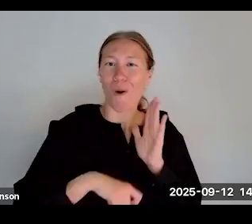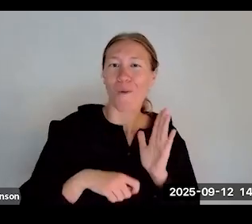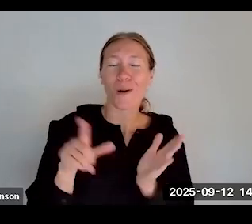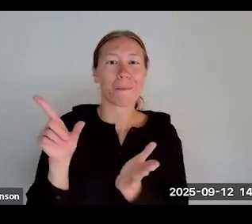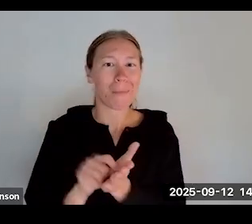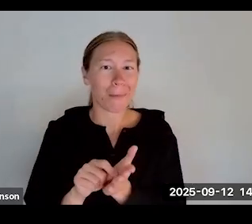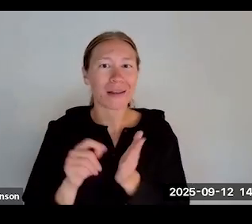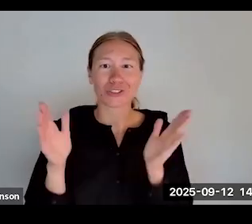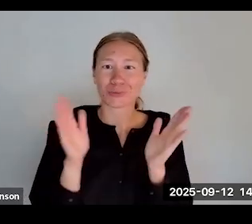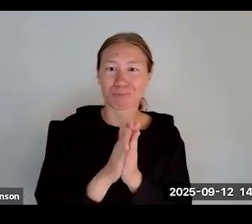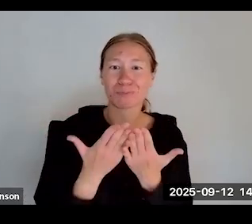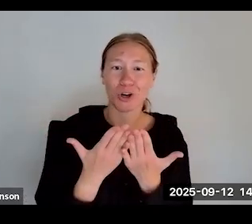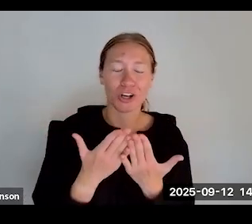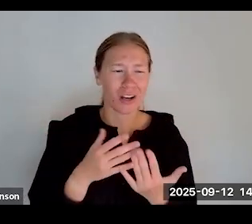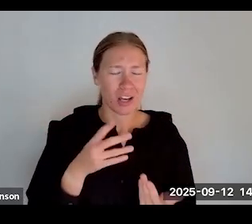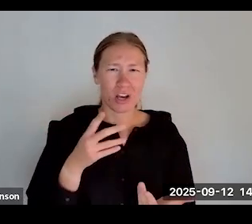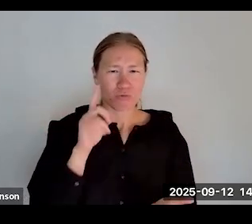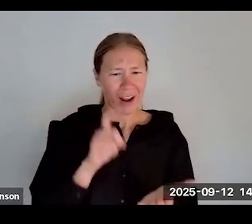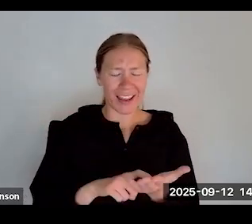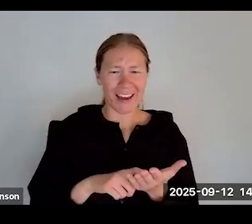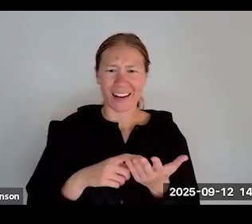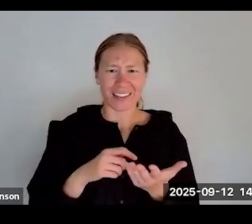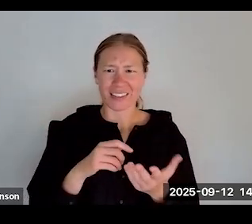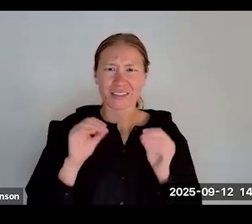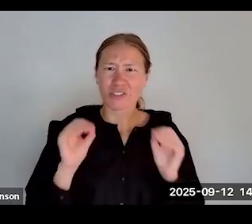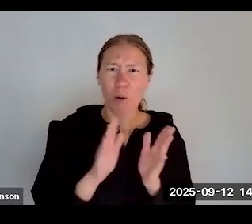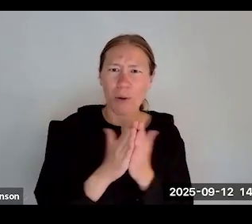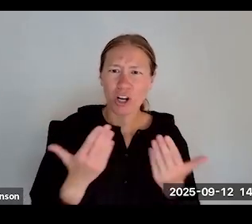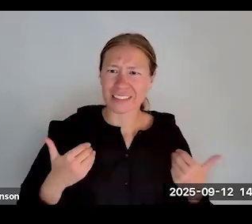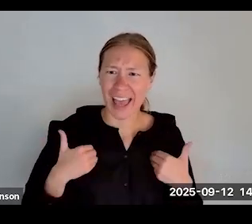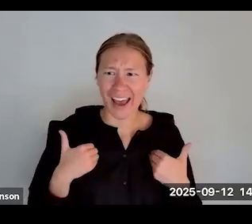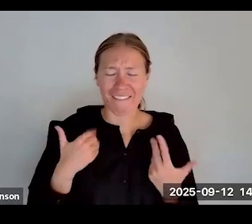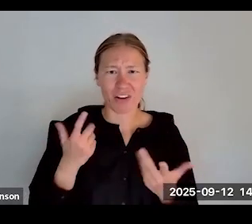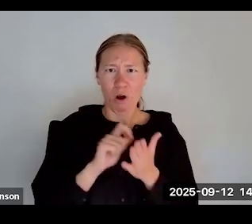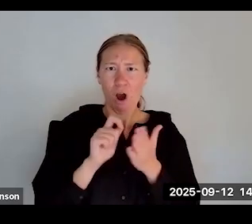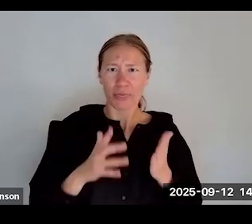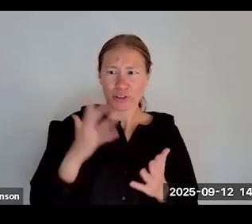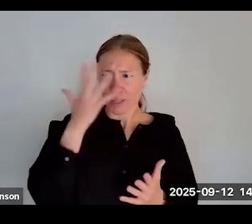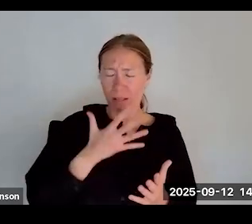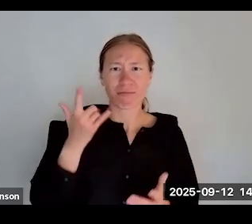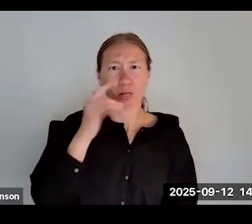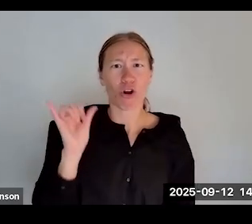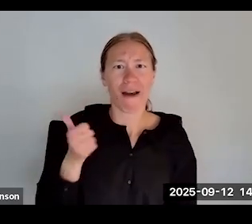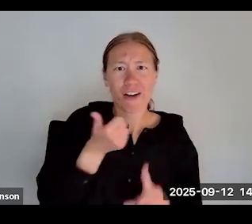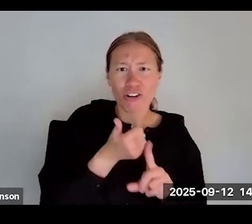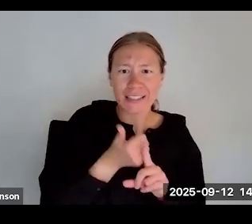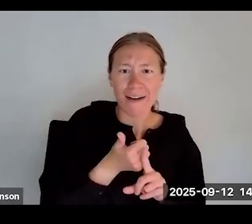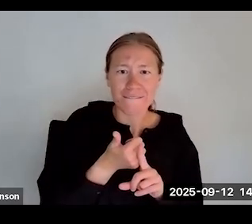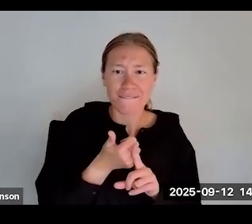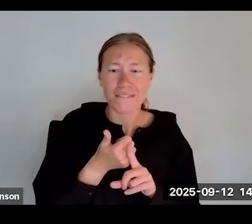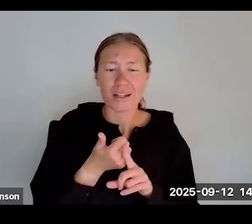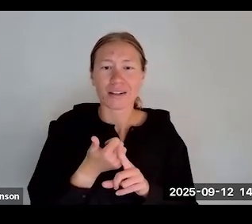book going over the alphabet in ASL, that fingerspelling chart I mentioned earlier. But each letter is demonstrated by a person of